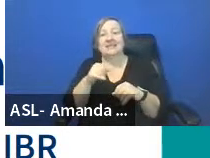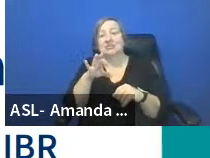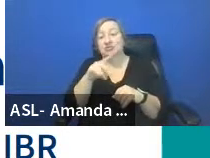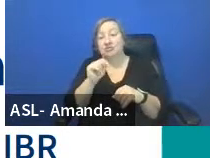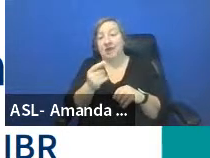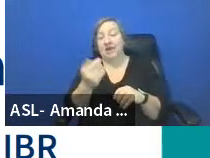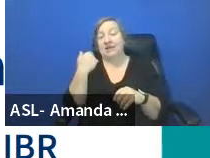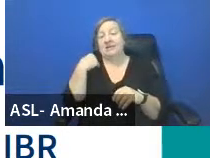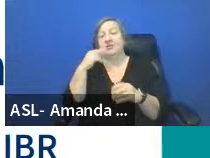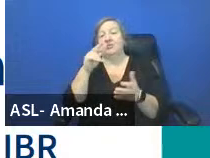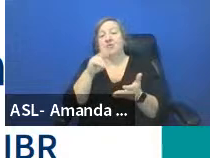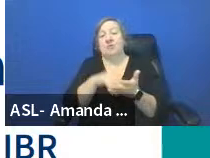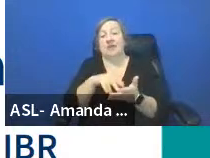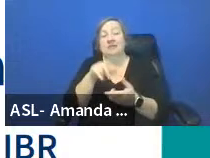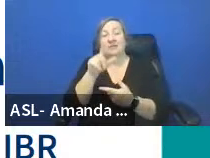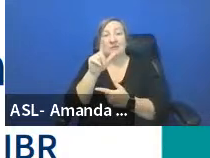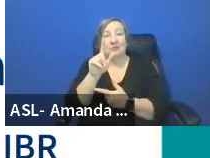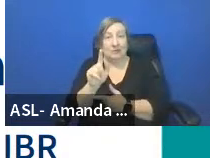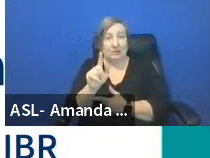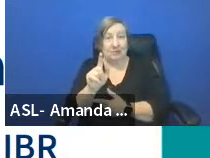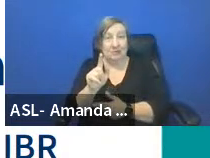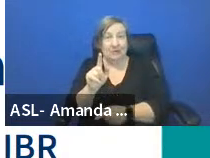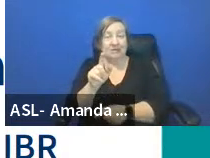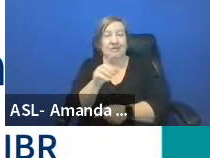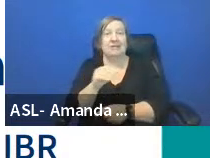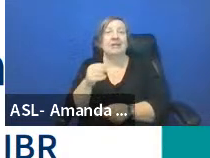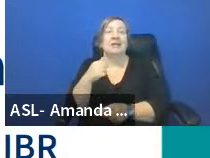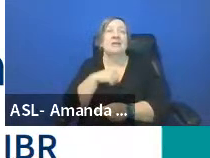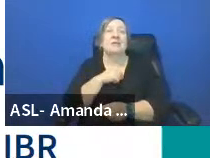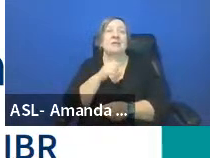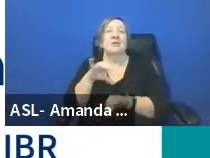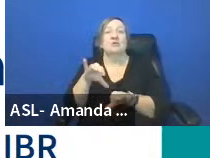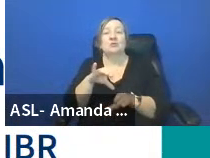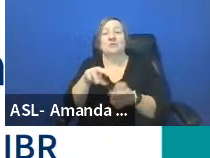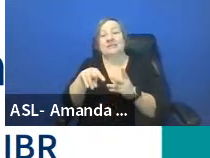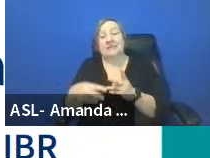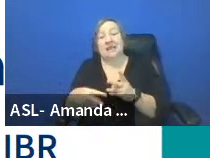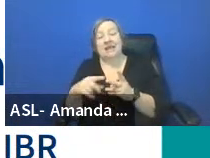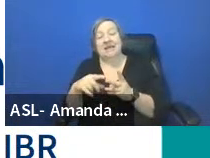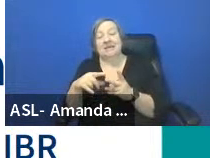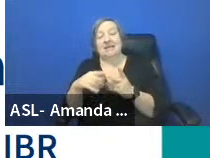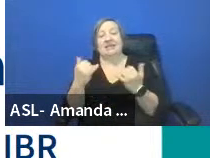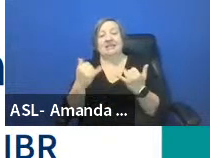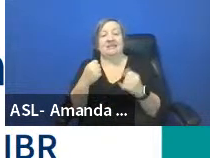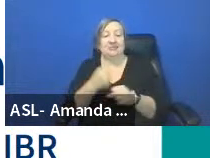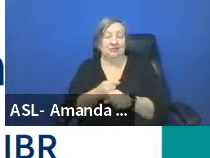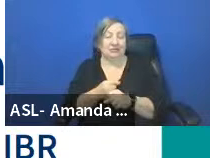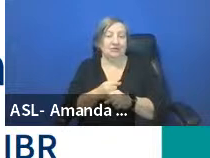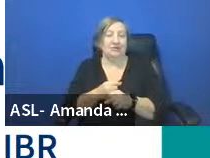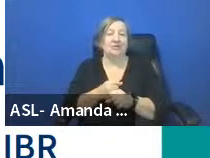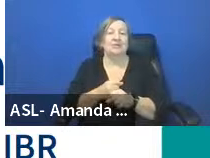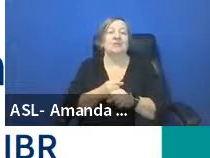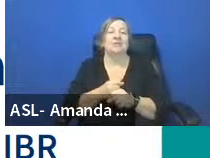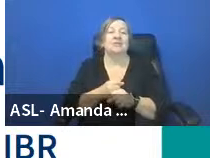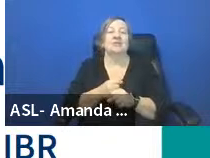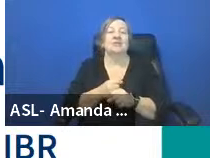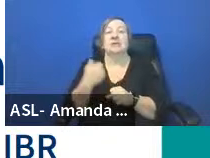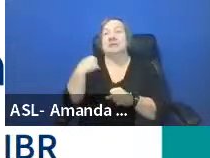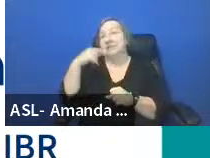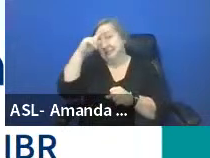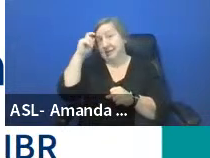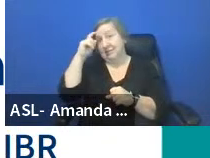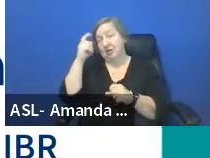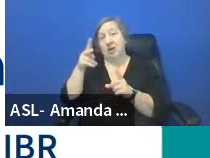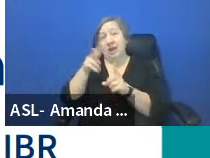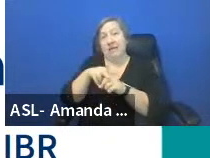in 2021, and we're doing our second round this year. Over the summer, we had the